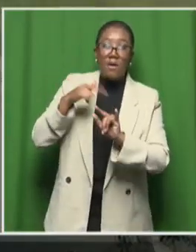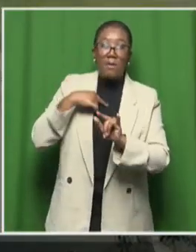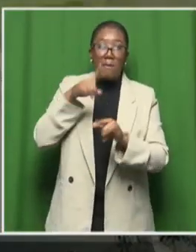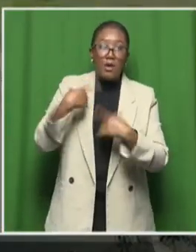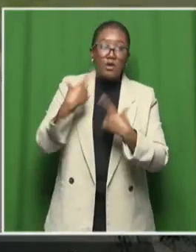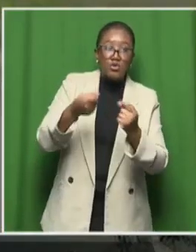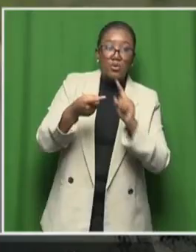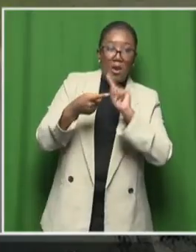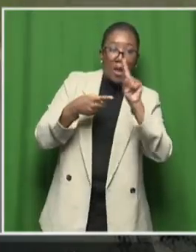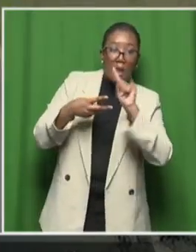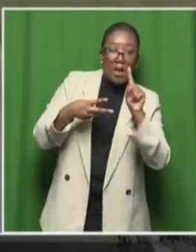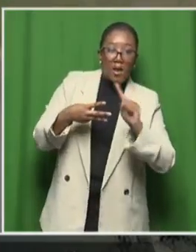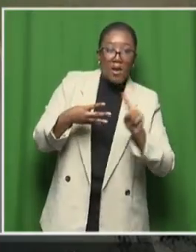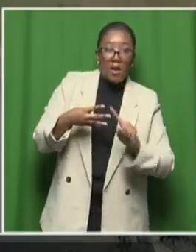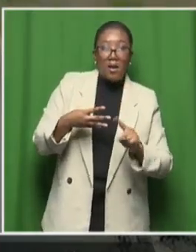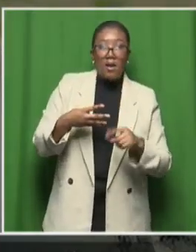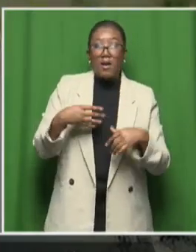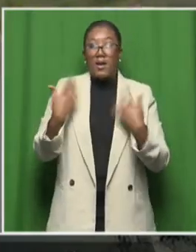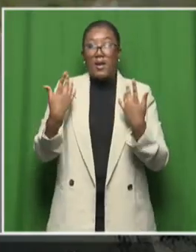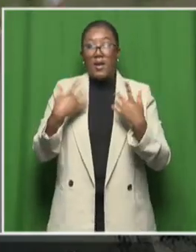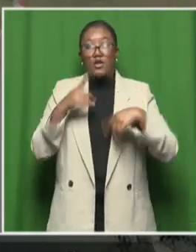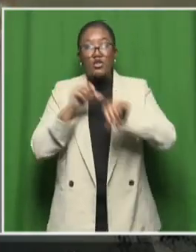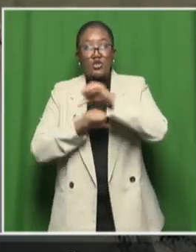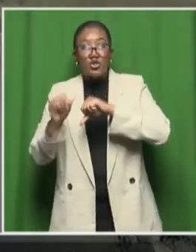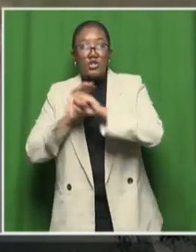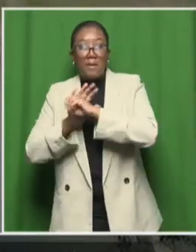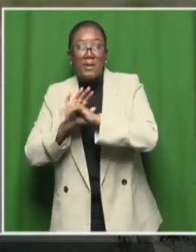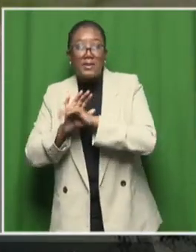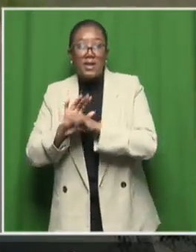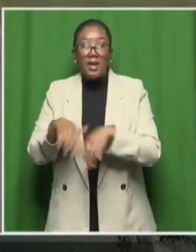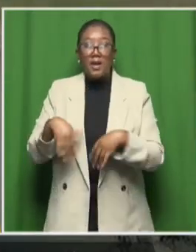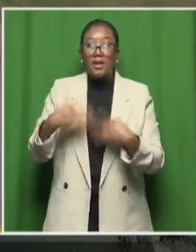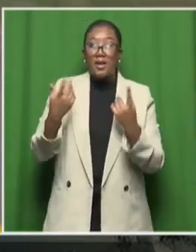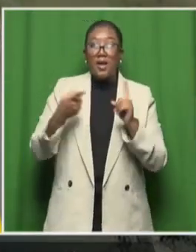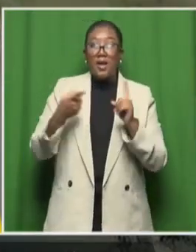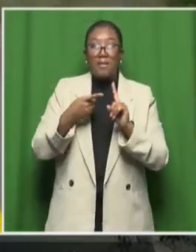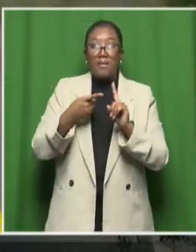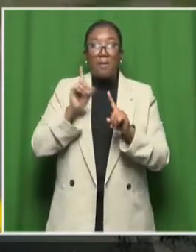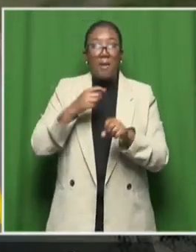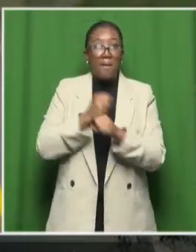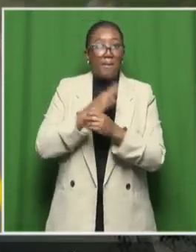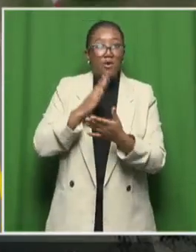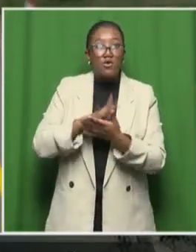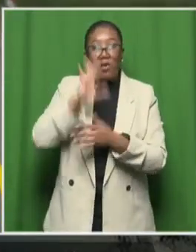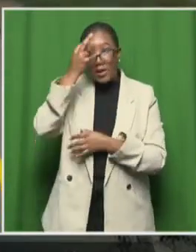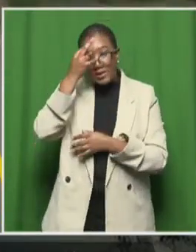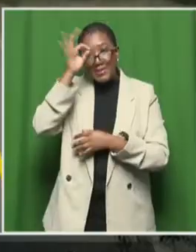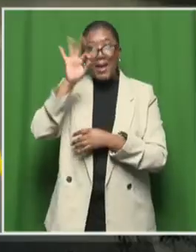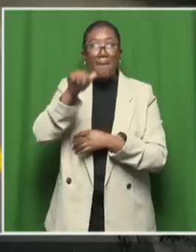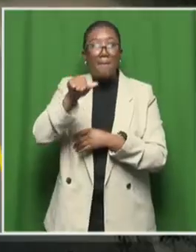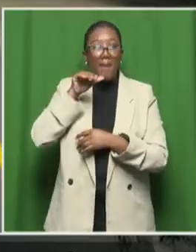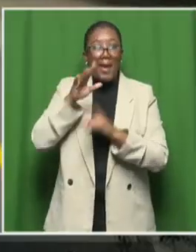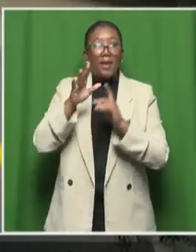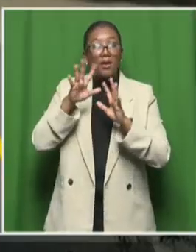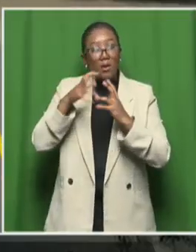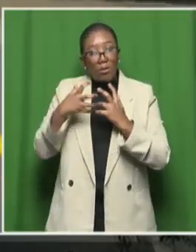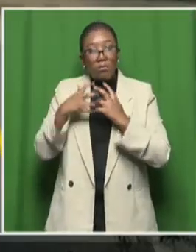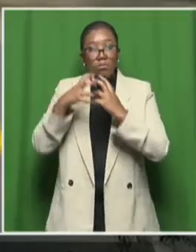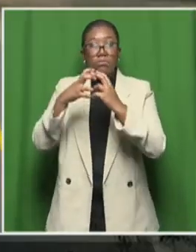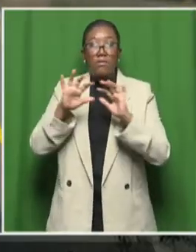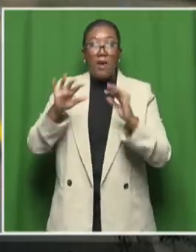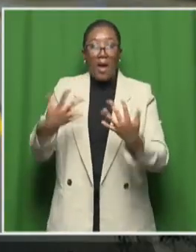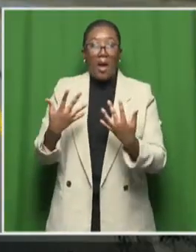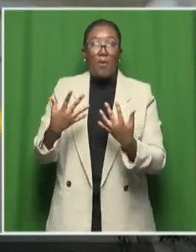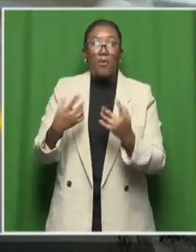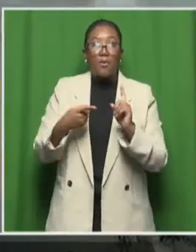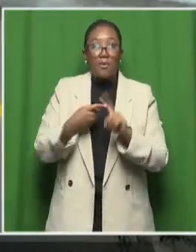this, messages on social media in relation to formation of a state bank and how interventions can be